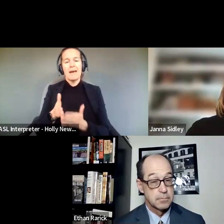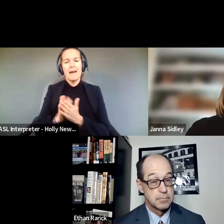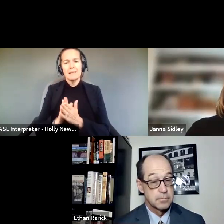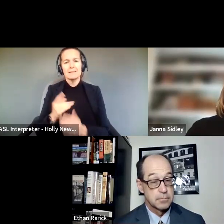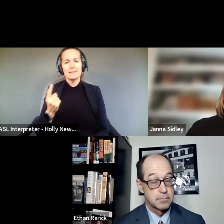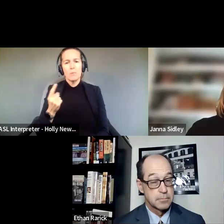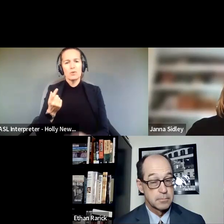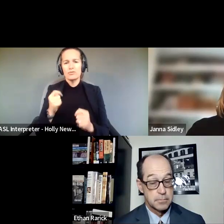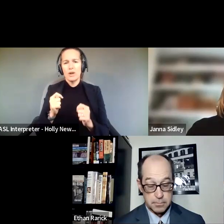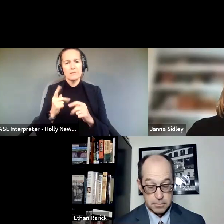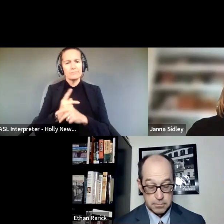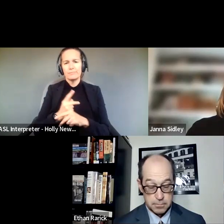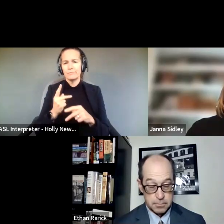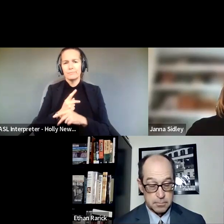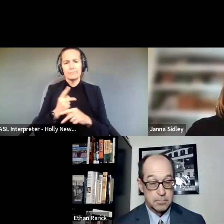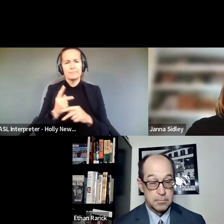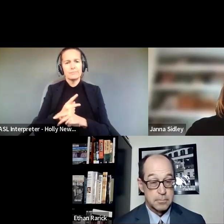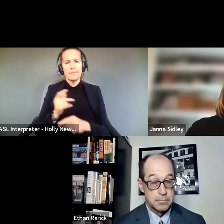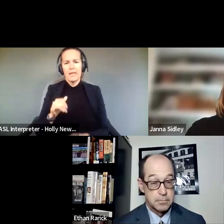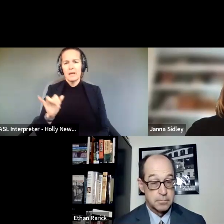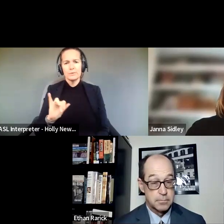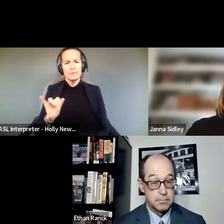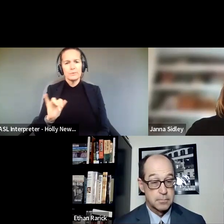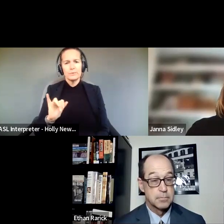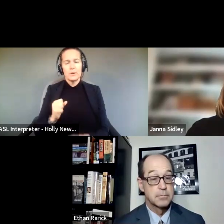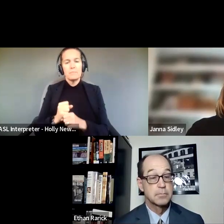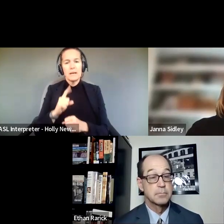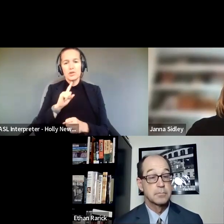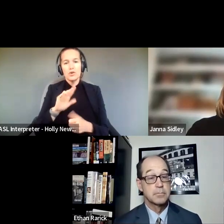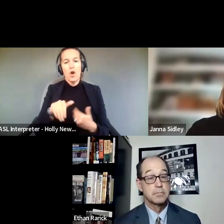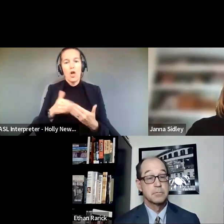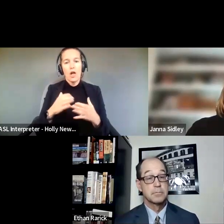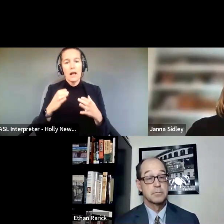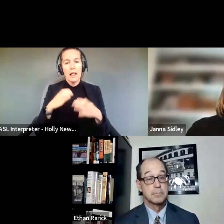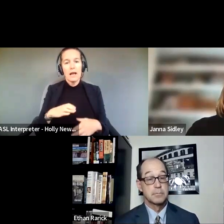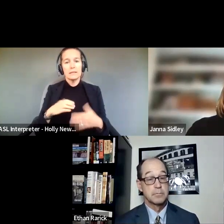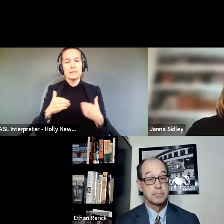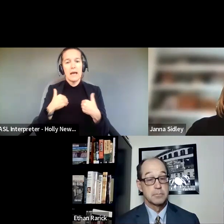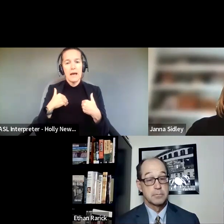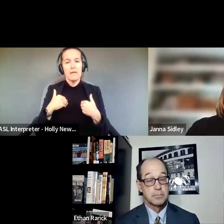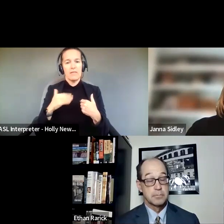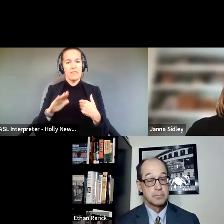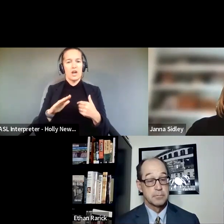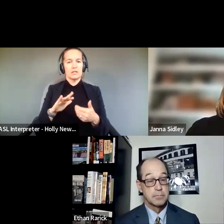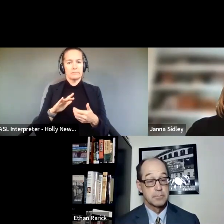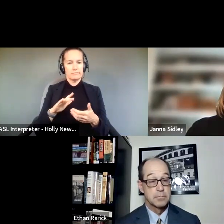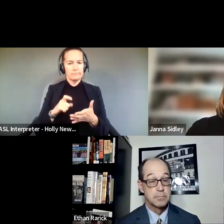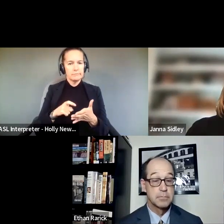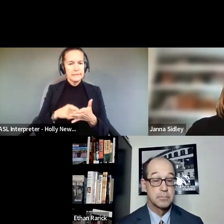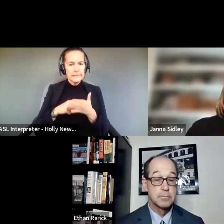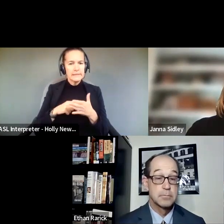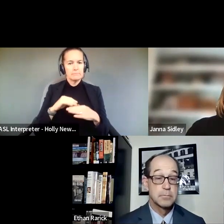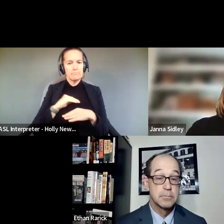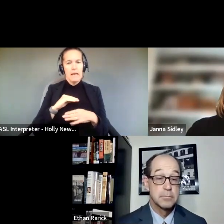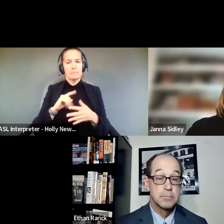to straighten that out as well, that they make sure all clients have at least their essential needs met to